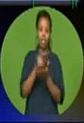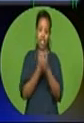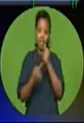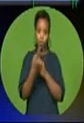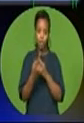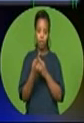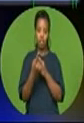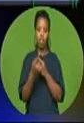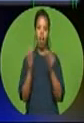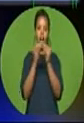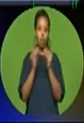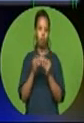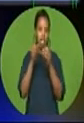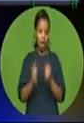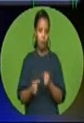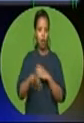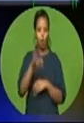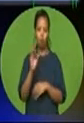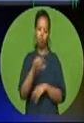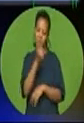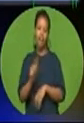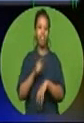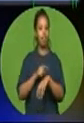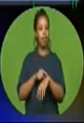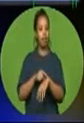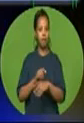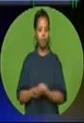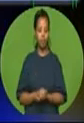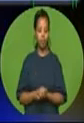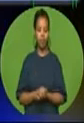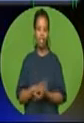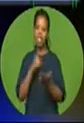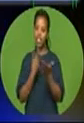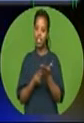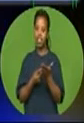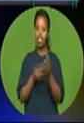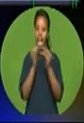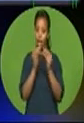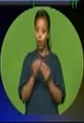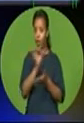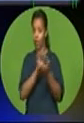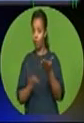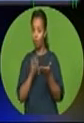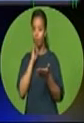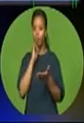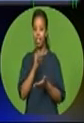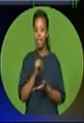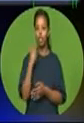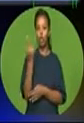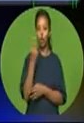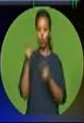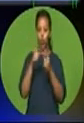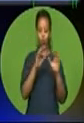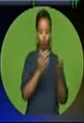specific account can be found at any time. This accounting form is used